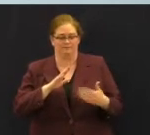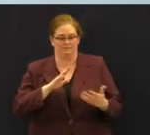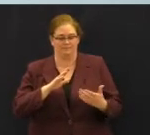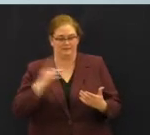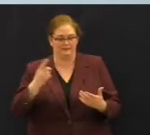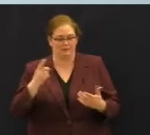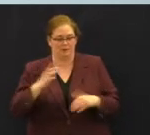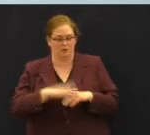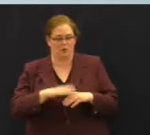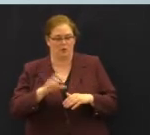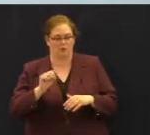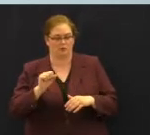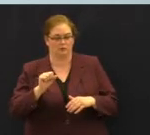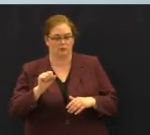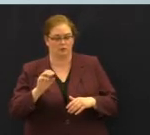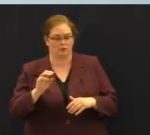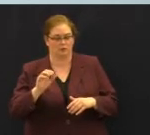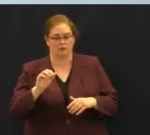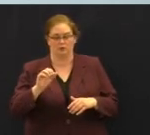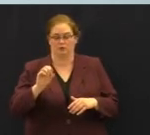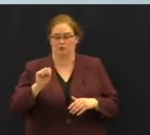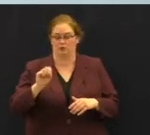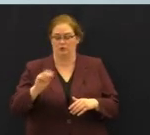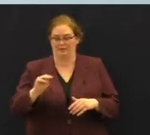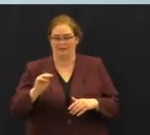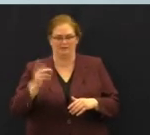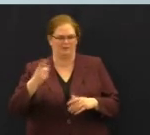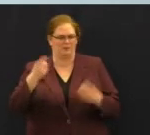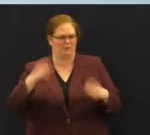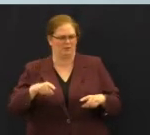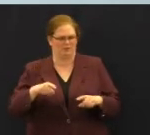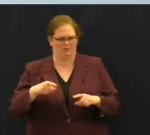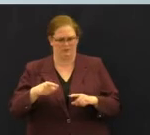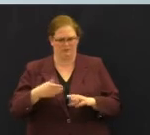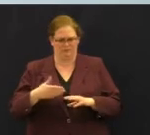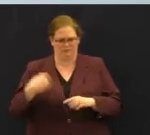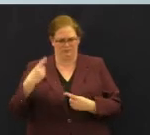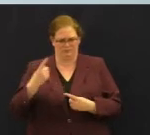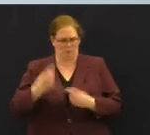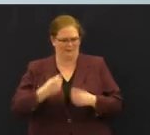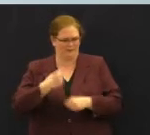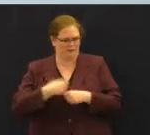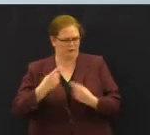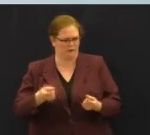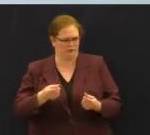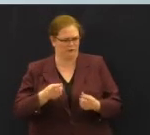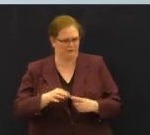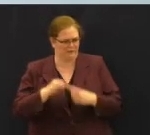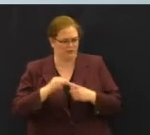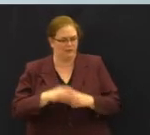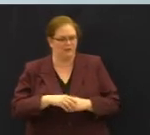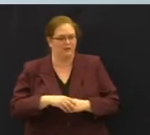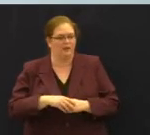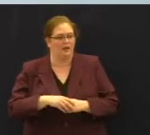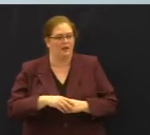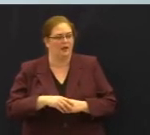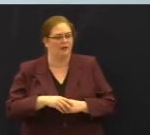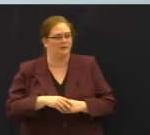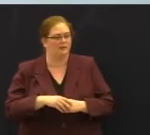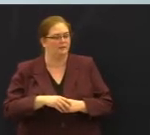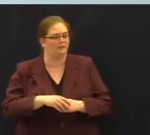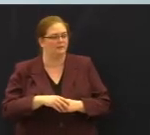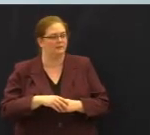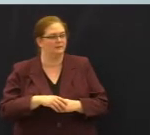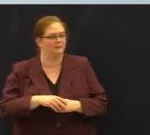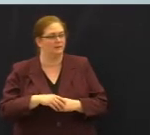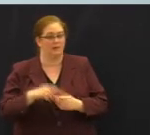something on social media about things we'd done in the county over the past year especially. And they were saying to you, I didn't know you